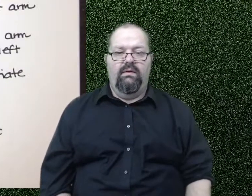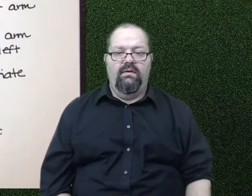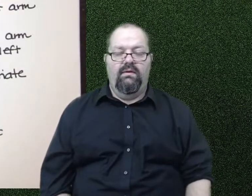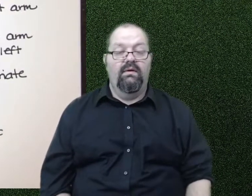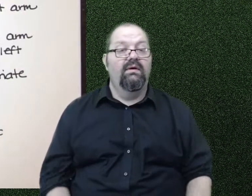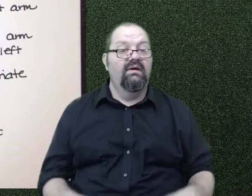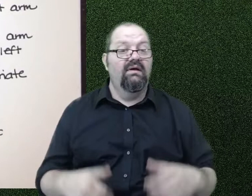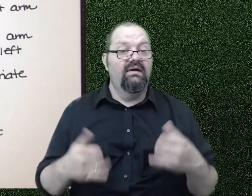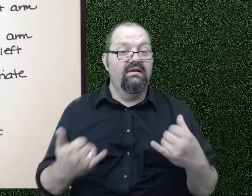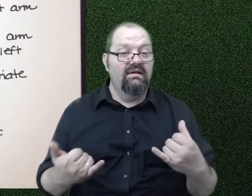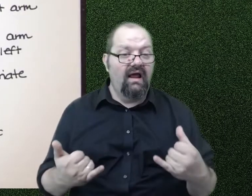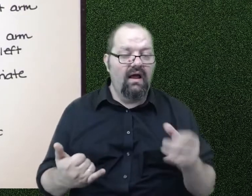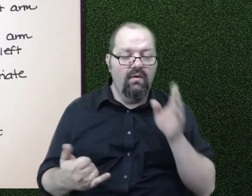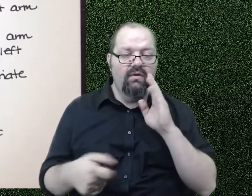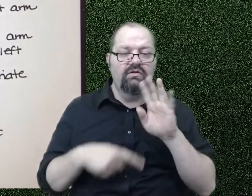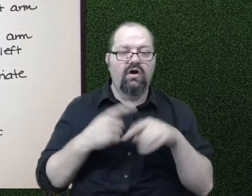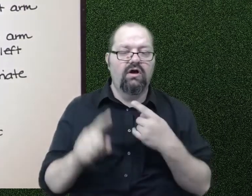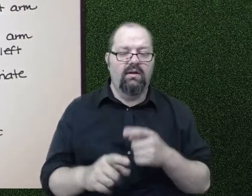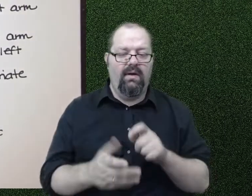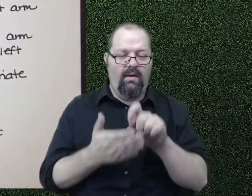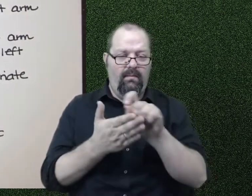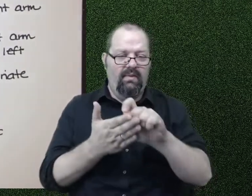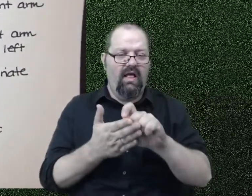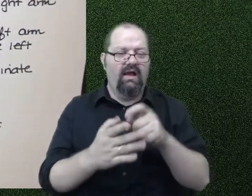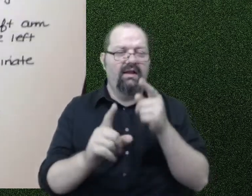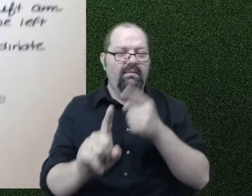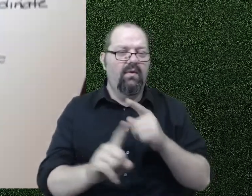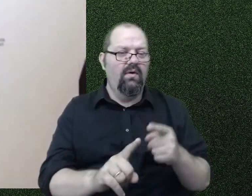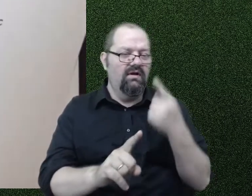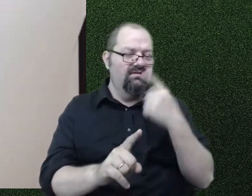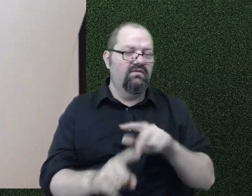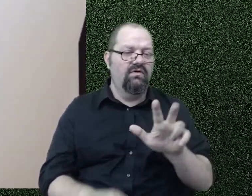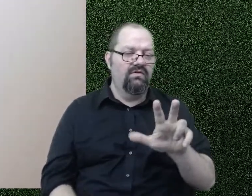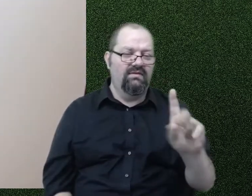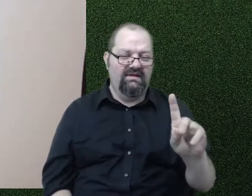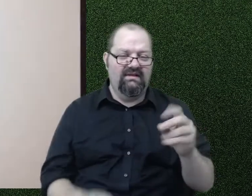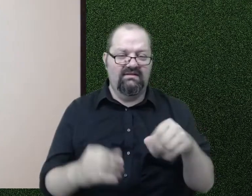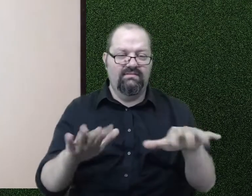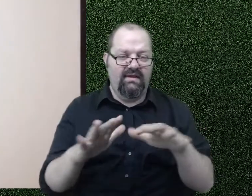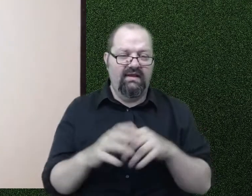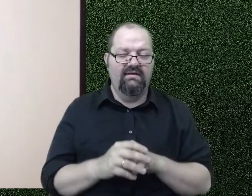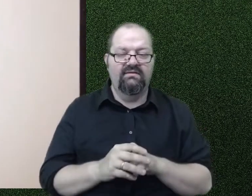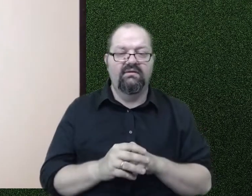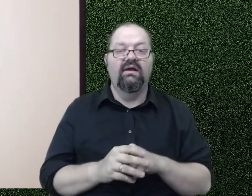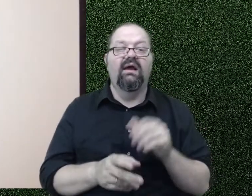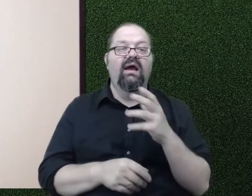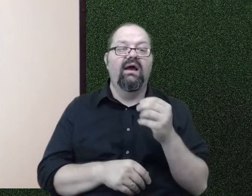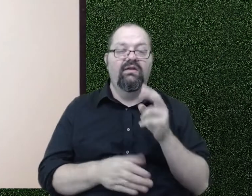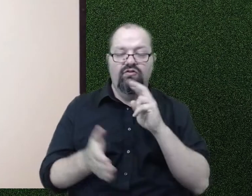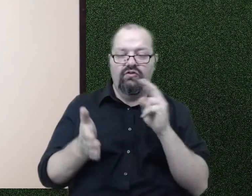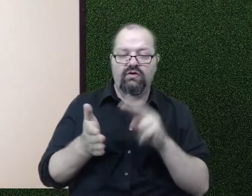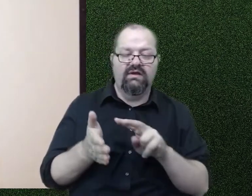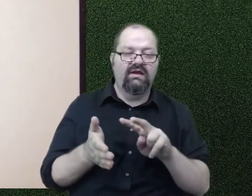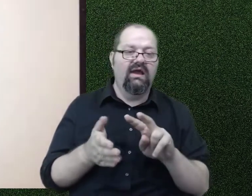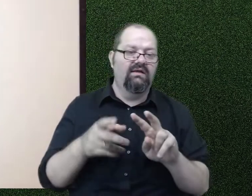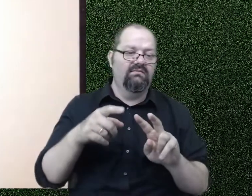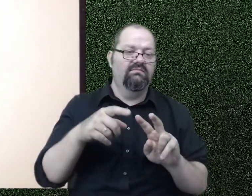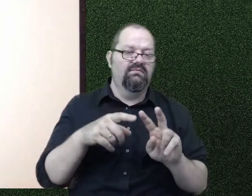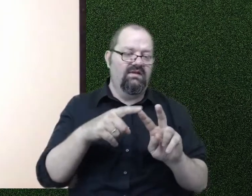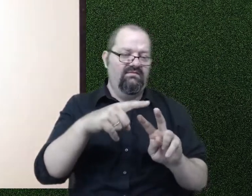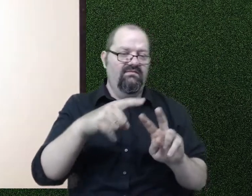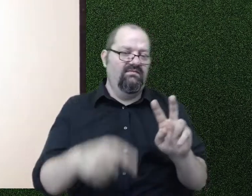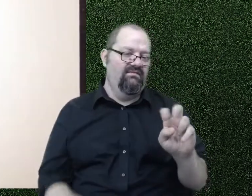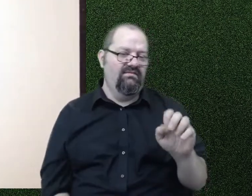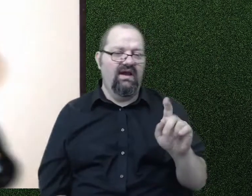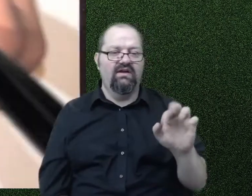Now we're going to talk about plotting points in three-dimensional space and looking at vectors in three-dimensional space.